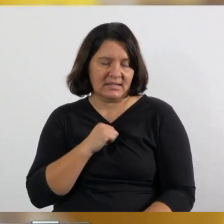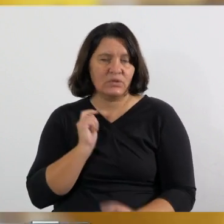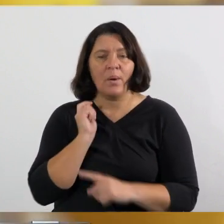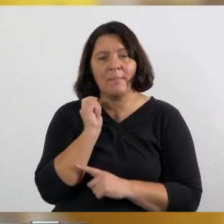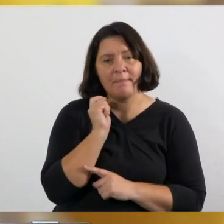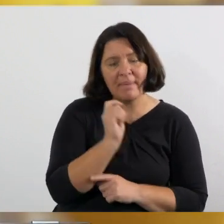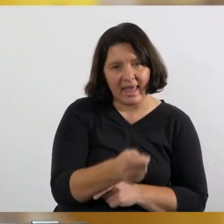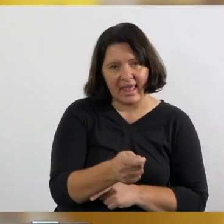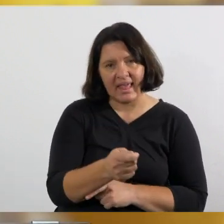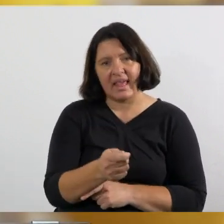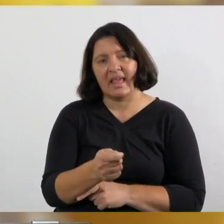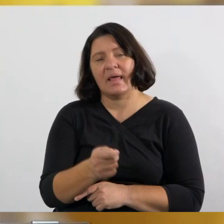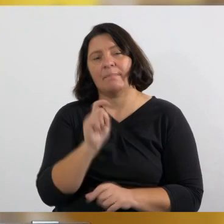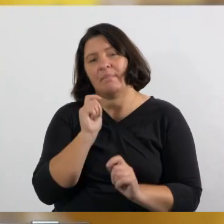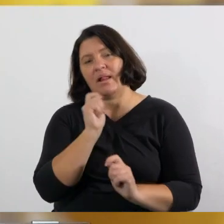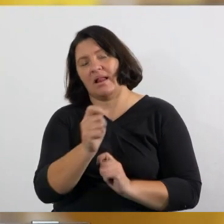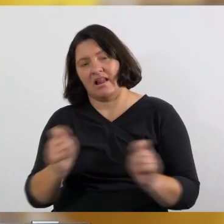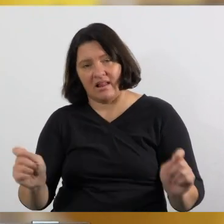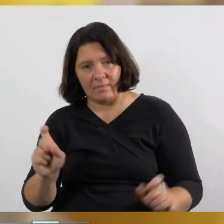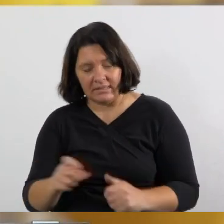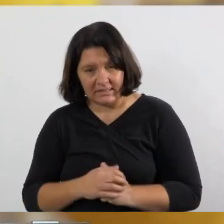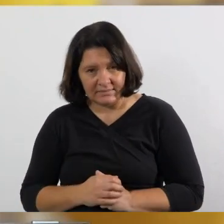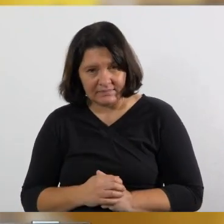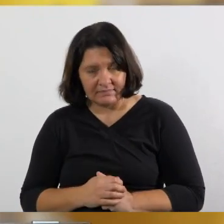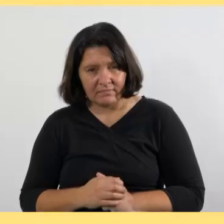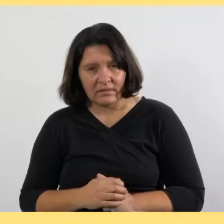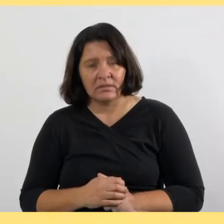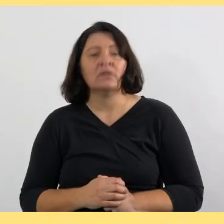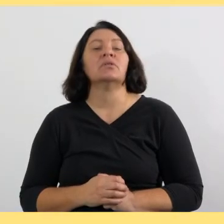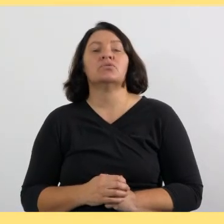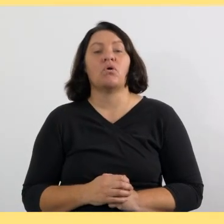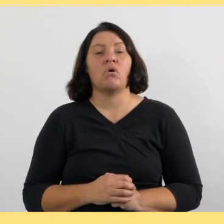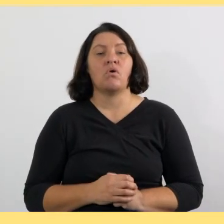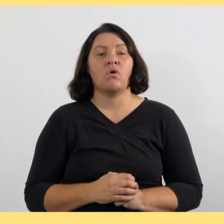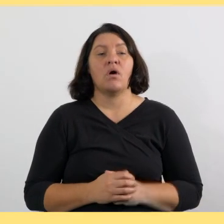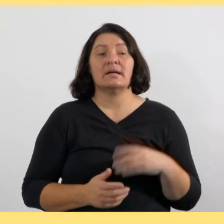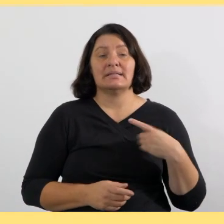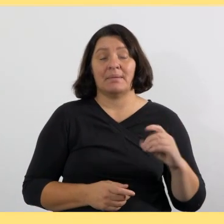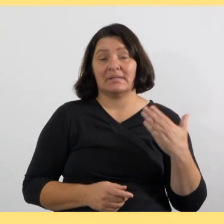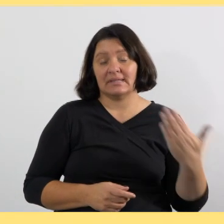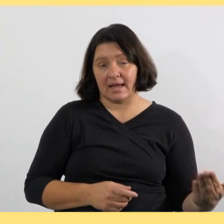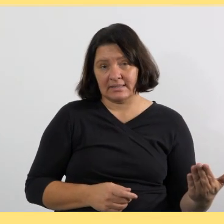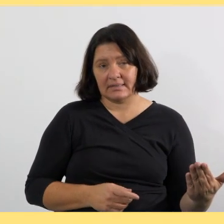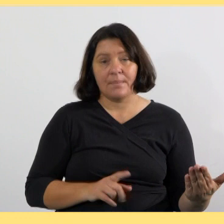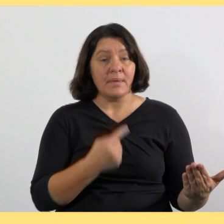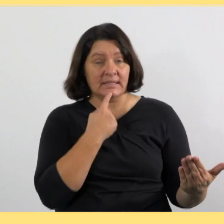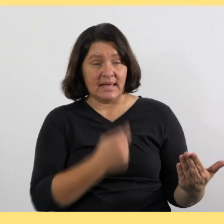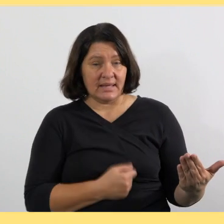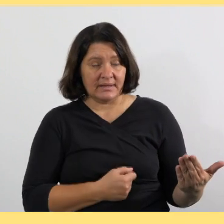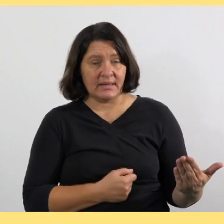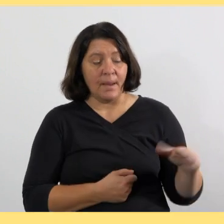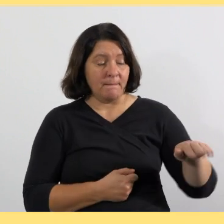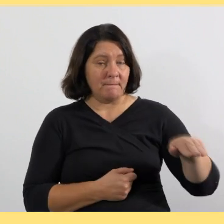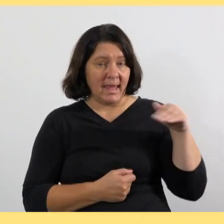that we have paid to our debtors. I'll come to the debit side of my debtors control, and I